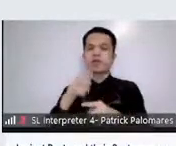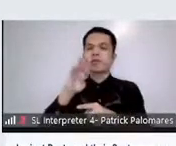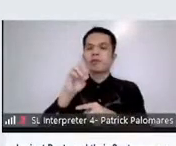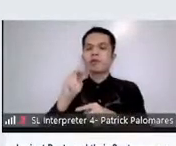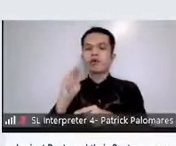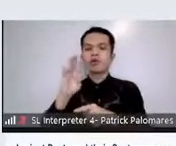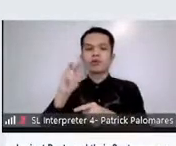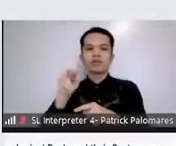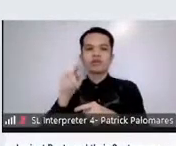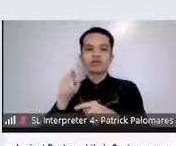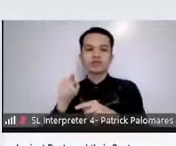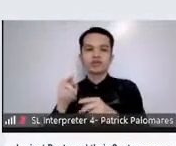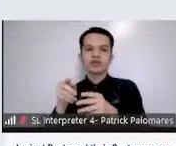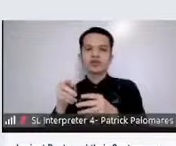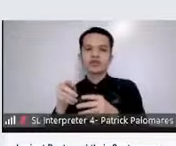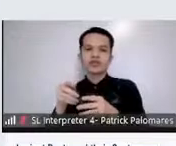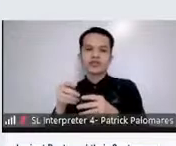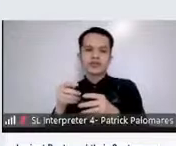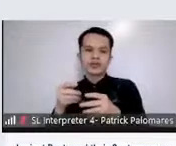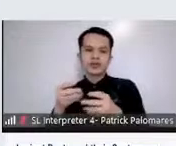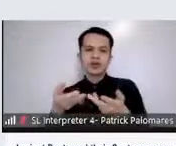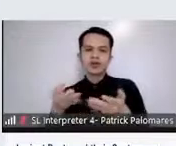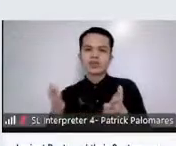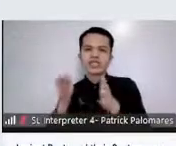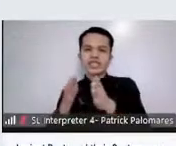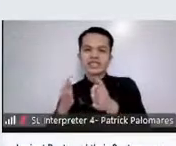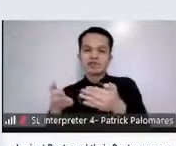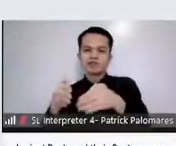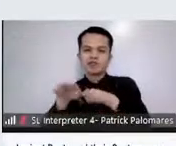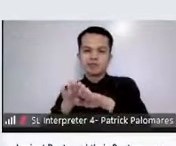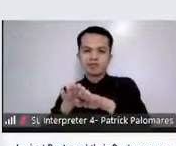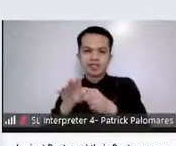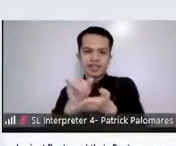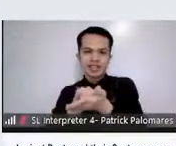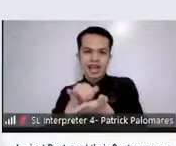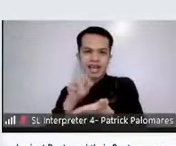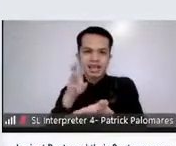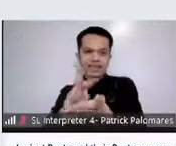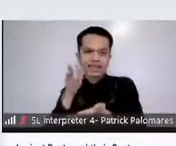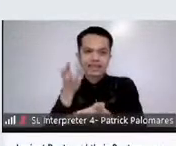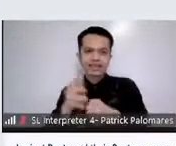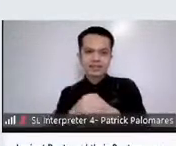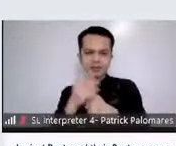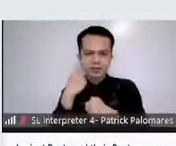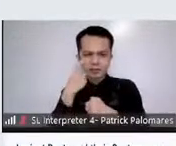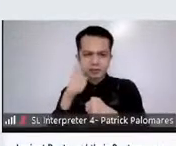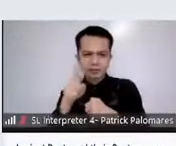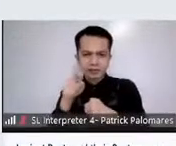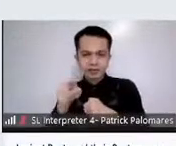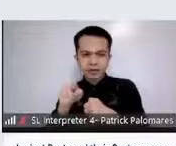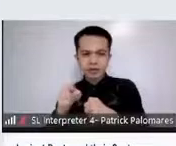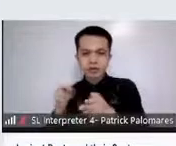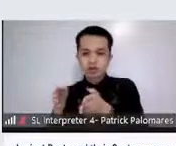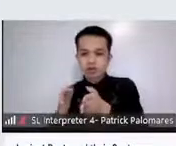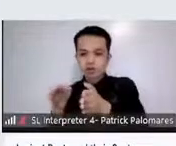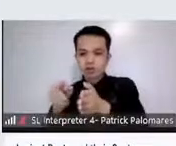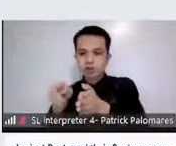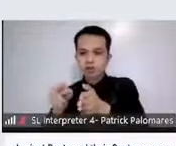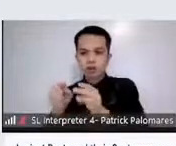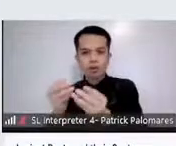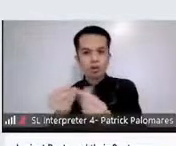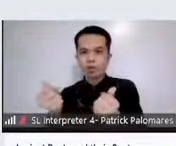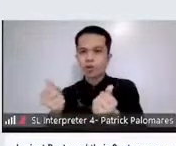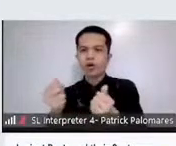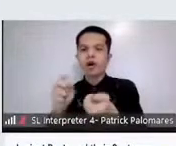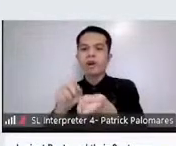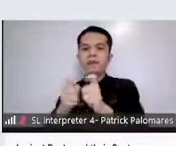here. Note that the former Bonbon River channel is already gone and replaced by a road and rice field. So this is a road, and of course, this